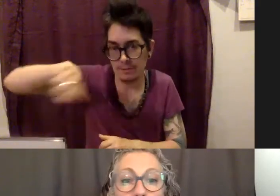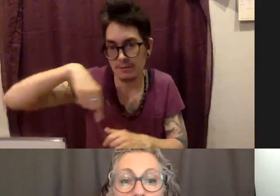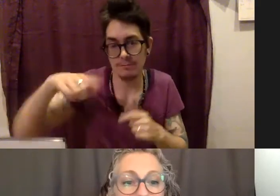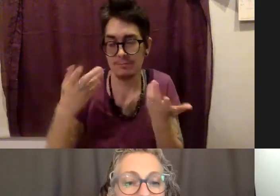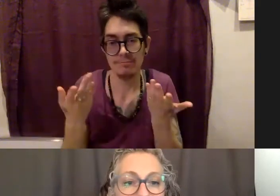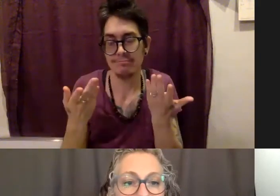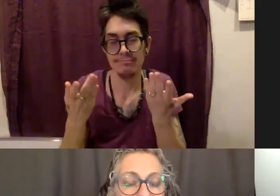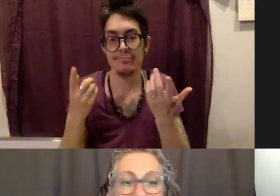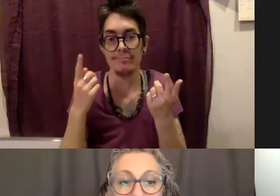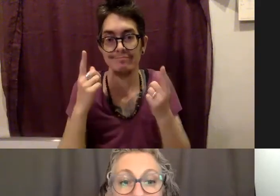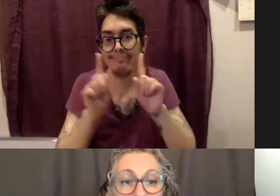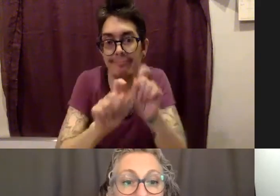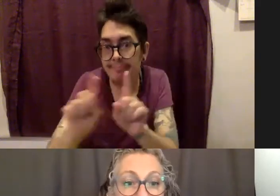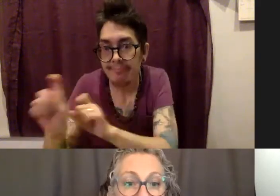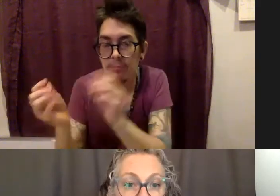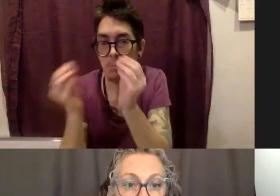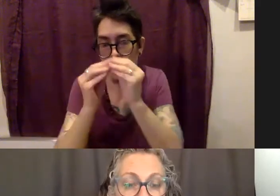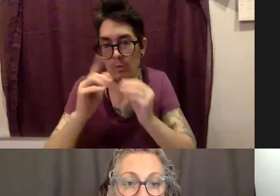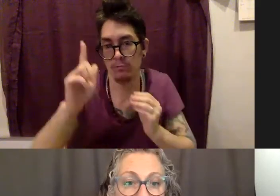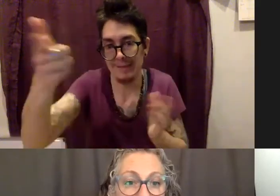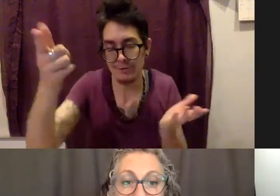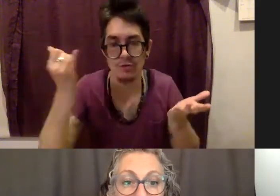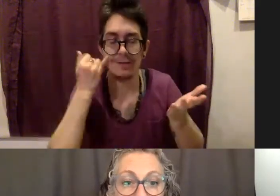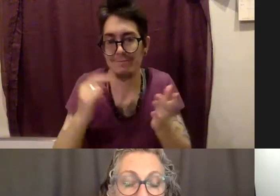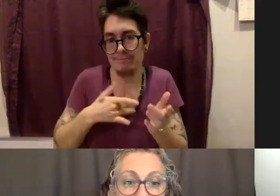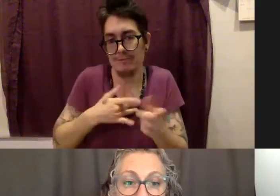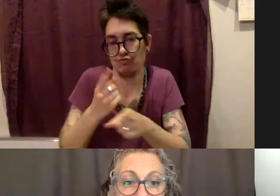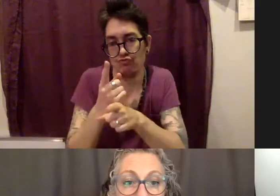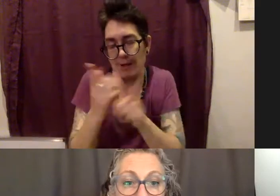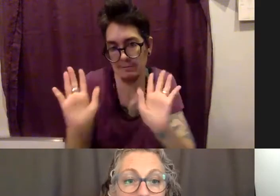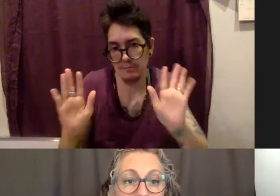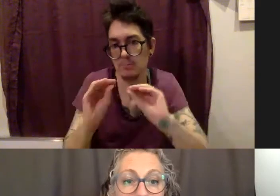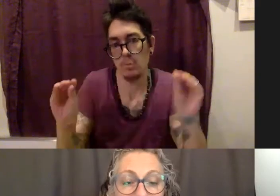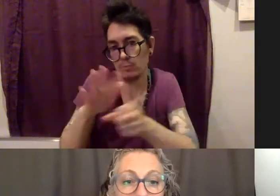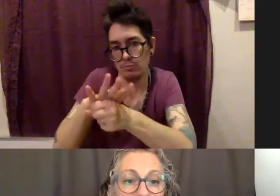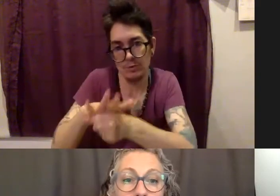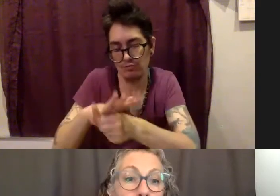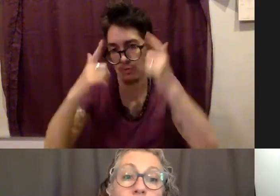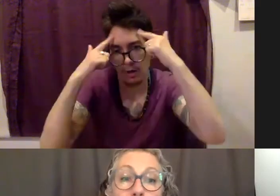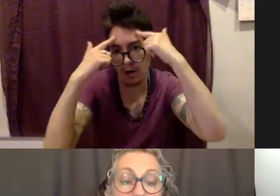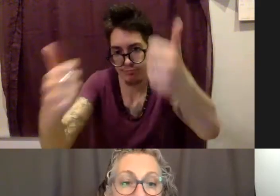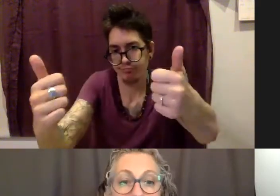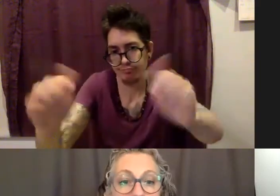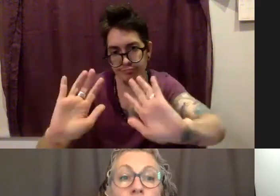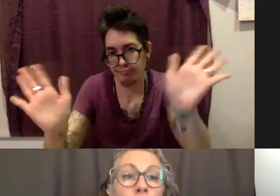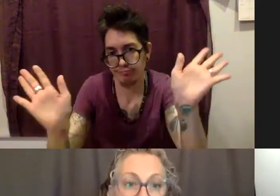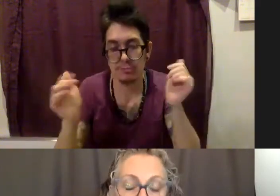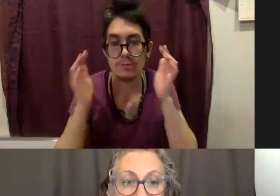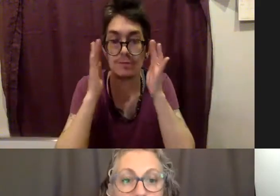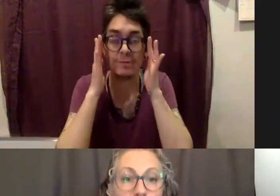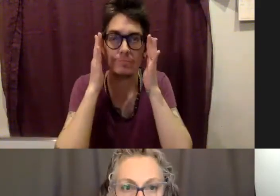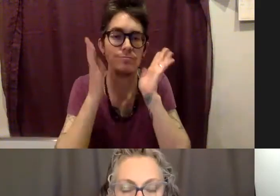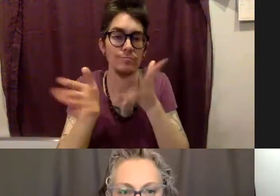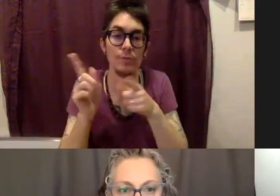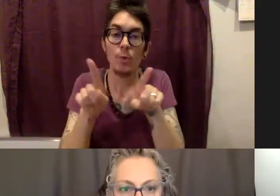And if you want, please do feel free to get in touch with any of us if you have more questions at a later time. Whatever feels right. Again, no